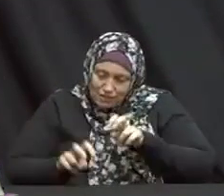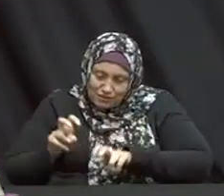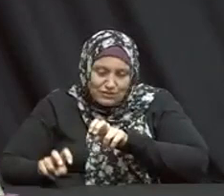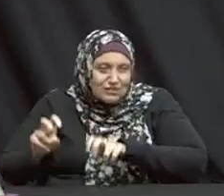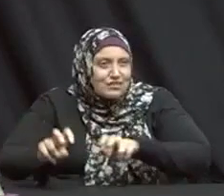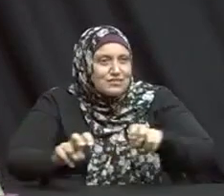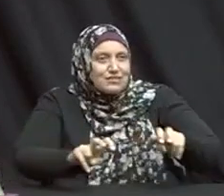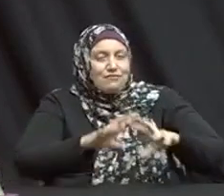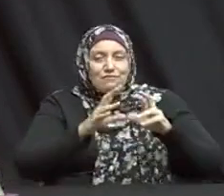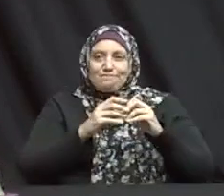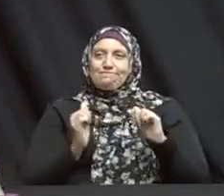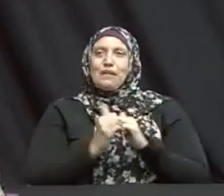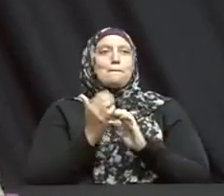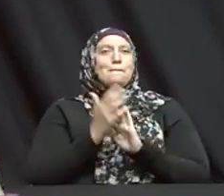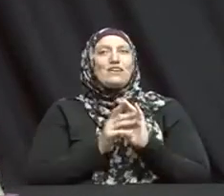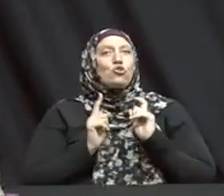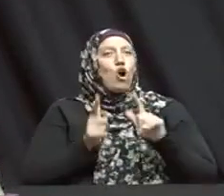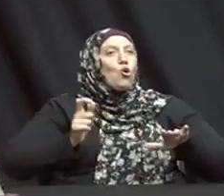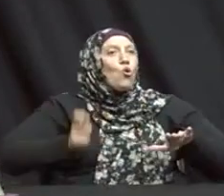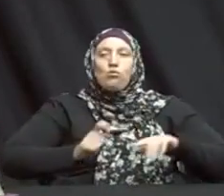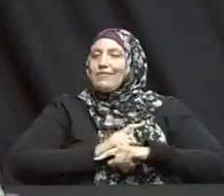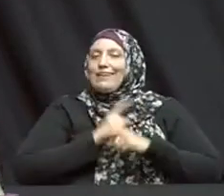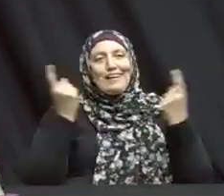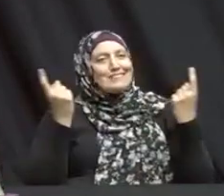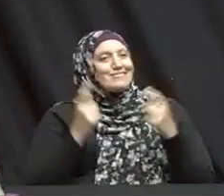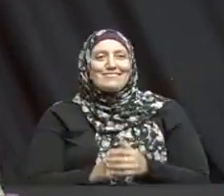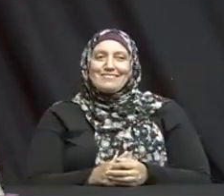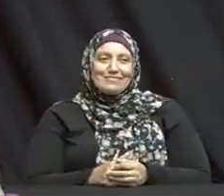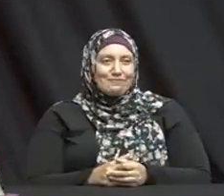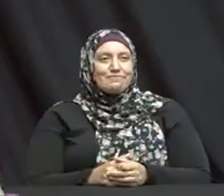no subsequent challenge to the will after death.